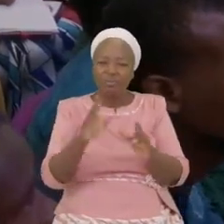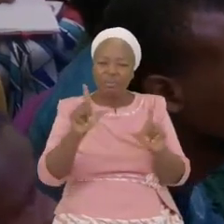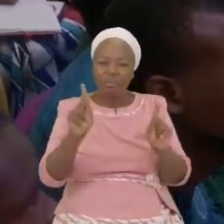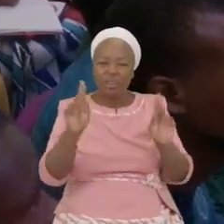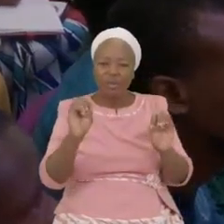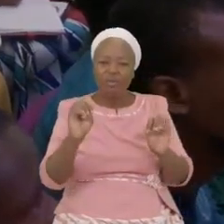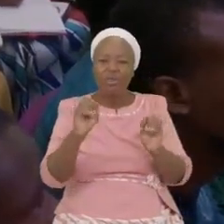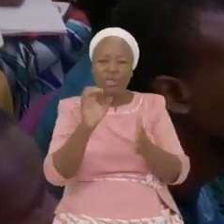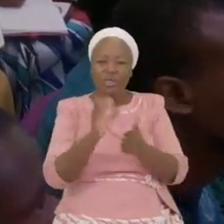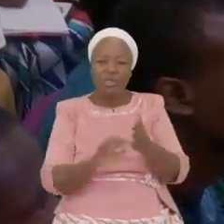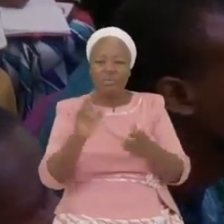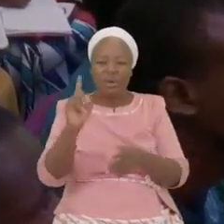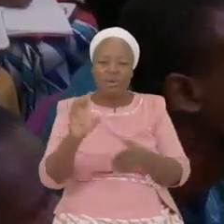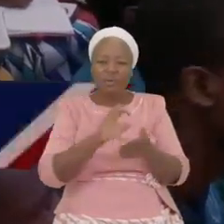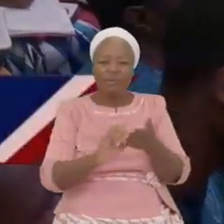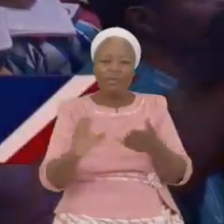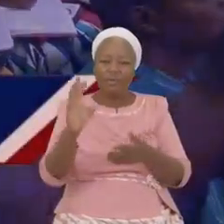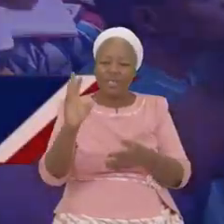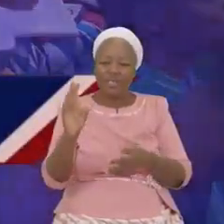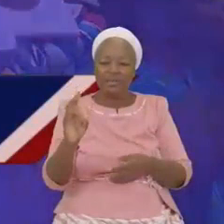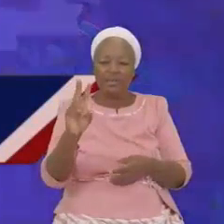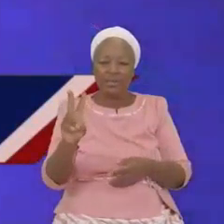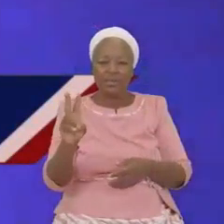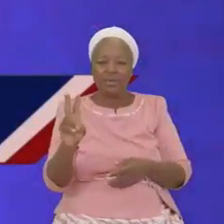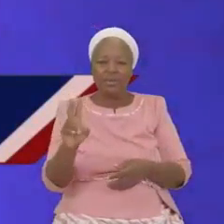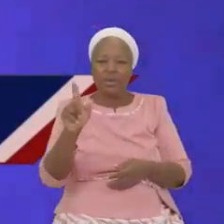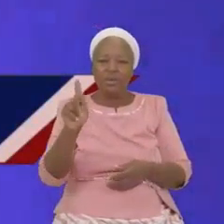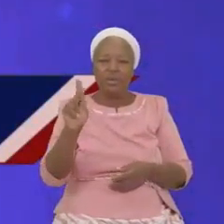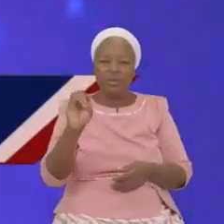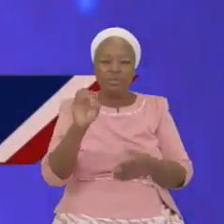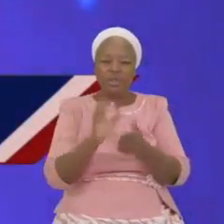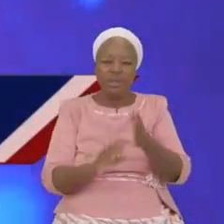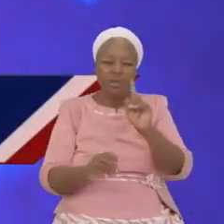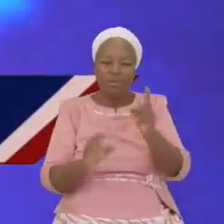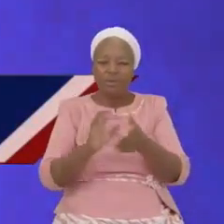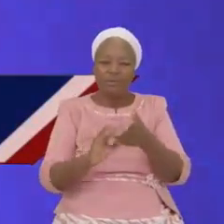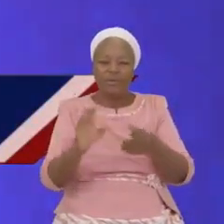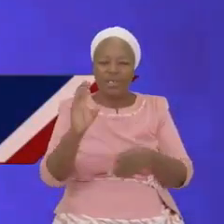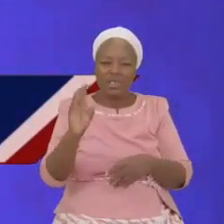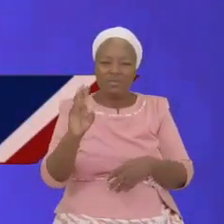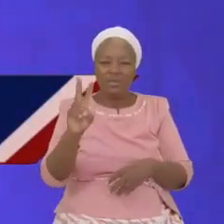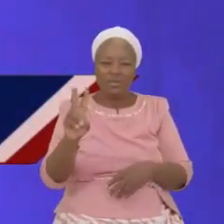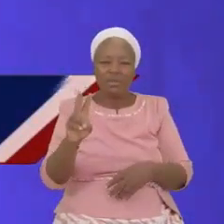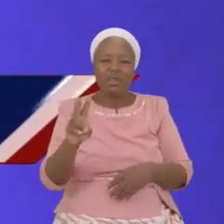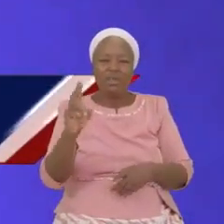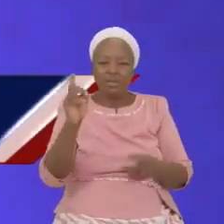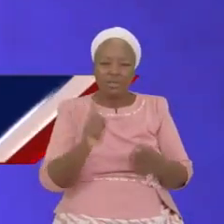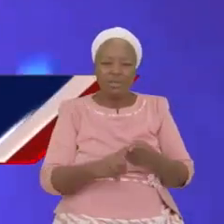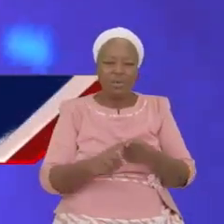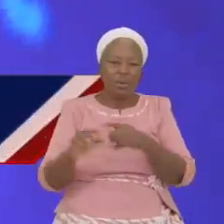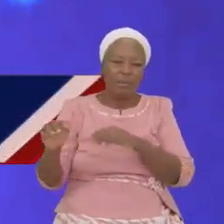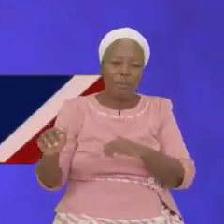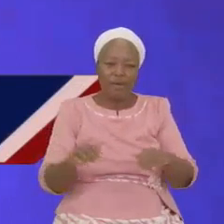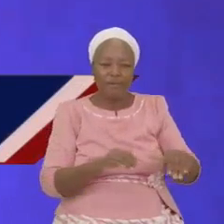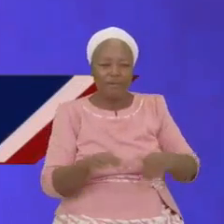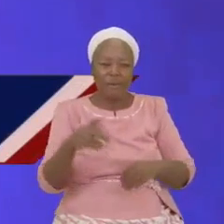Luke chapter 1, I'm reading from verse 72. In verse 72, here is what he tells us to perform the